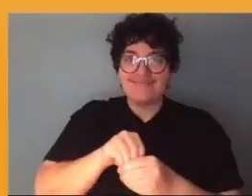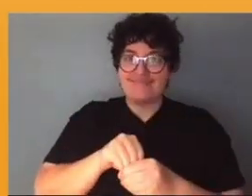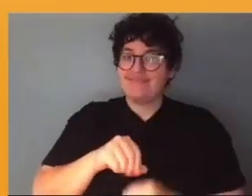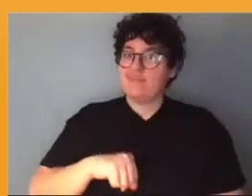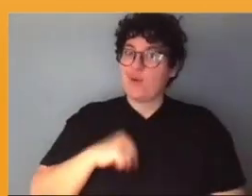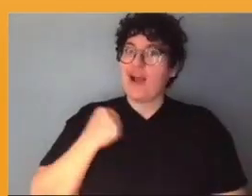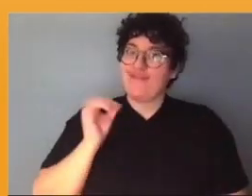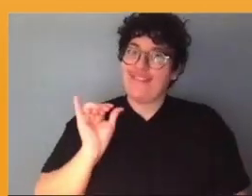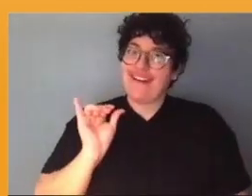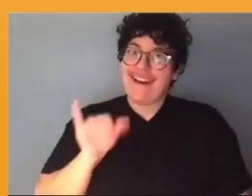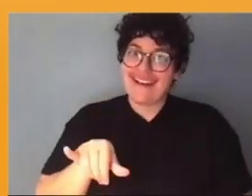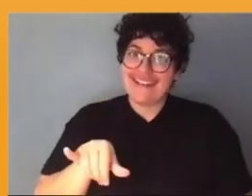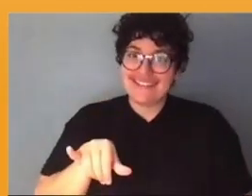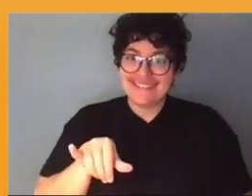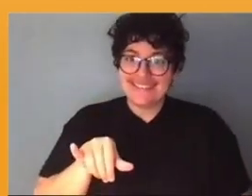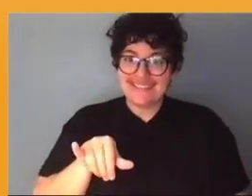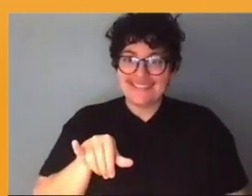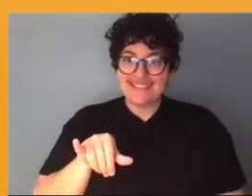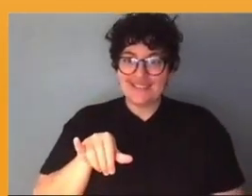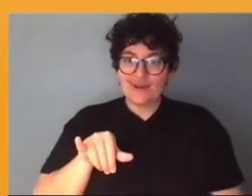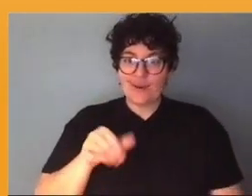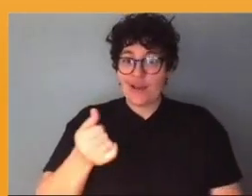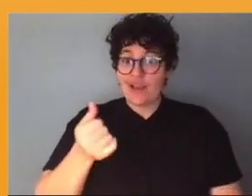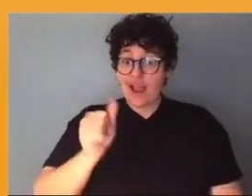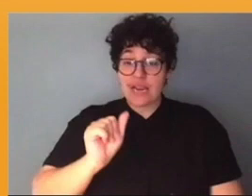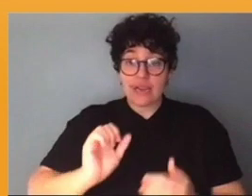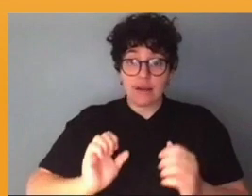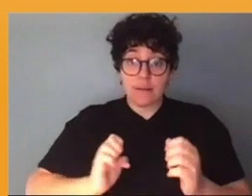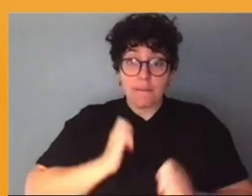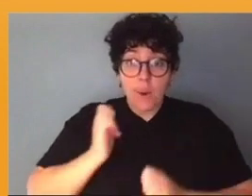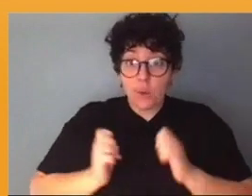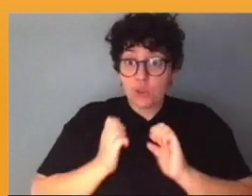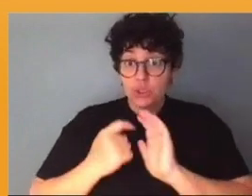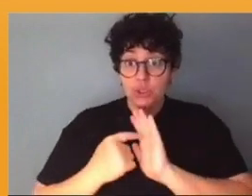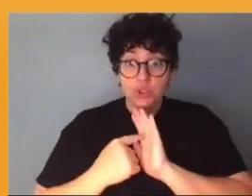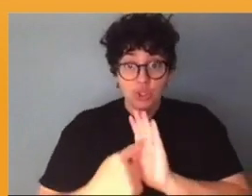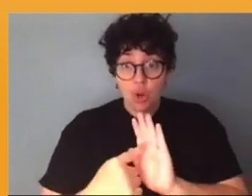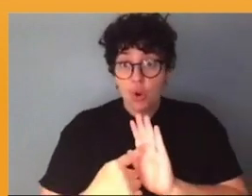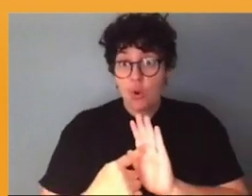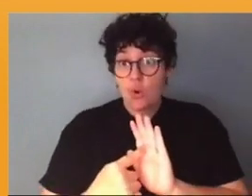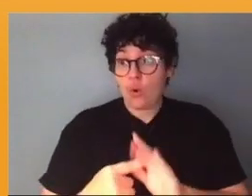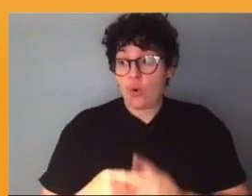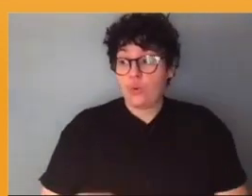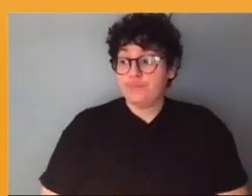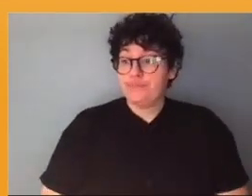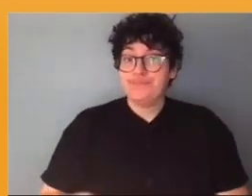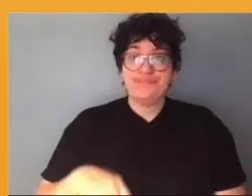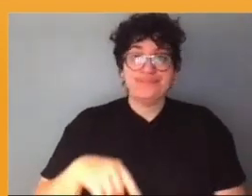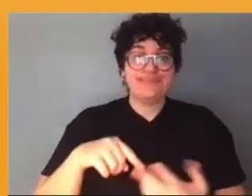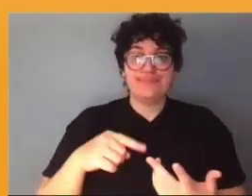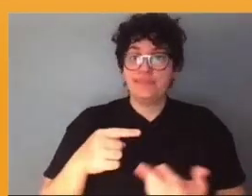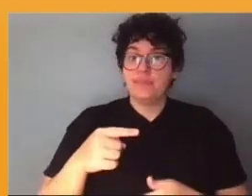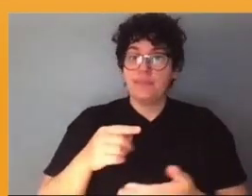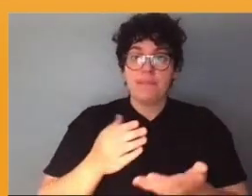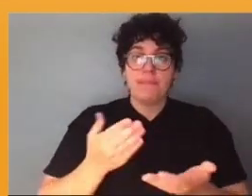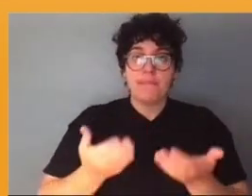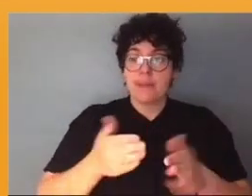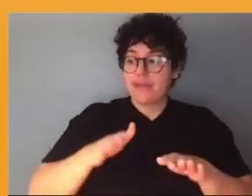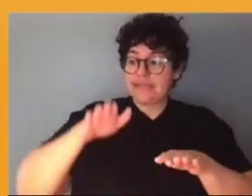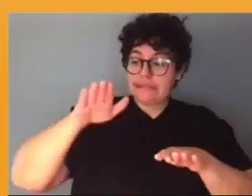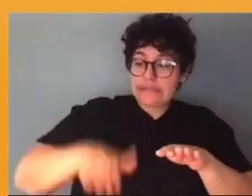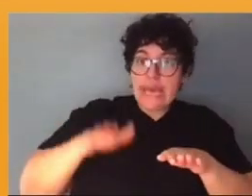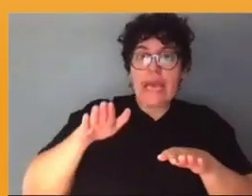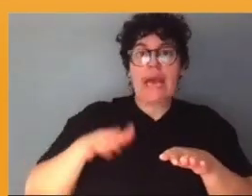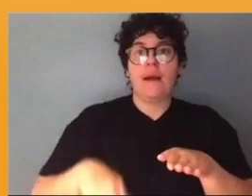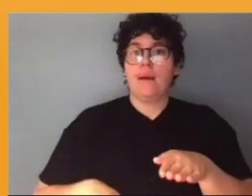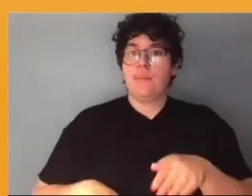immediateness of any emotion that is shown, whether that's a stamp on the ground or a look or a